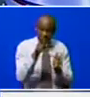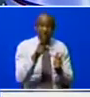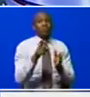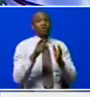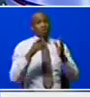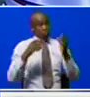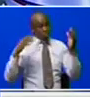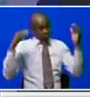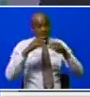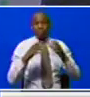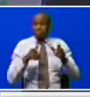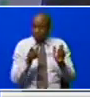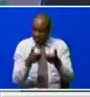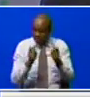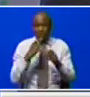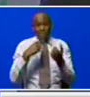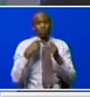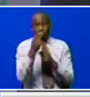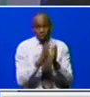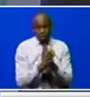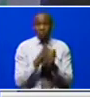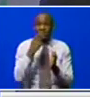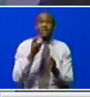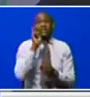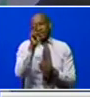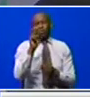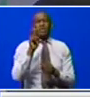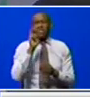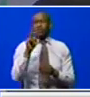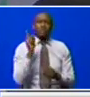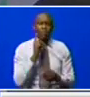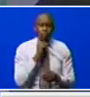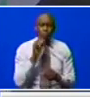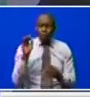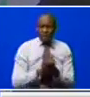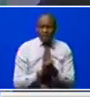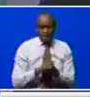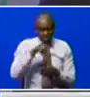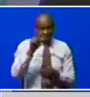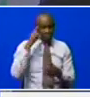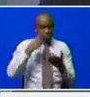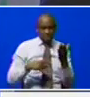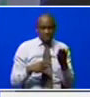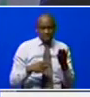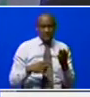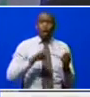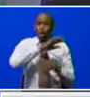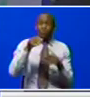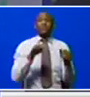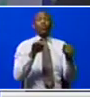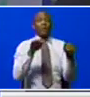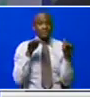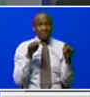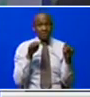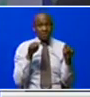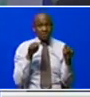conference, and Commissioner Akombe says, "See you in the morning," we almost fell off our chairs because we're thinking, all of us are waiting